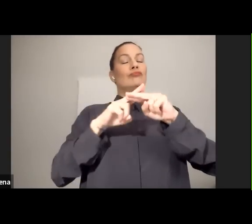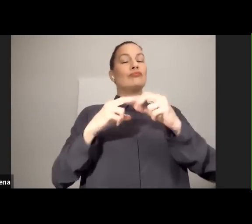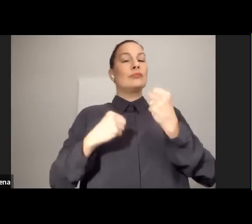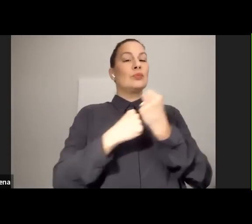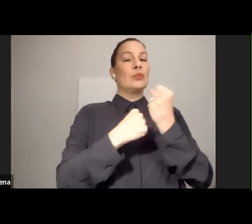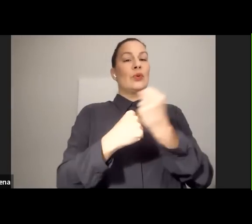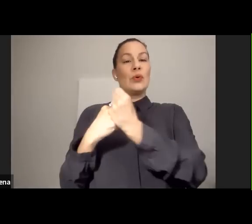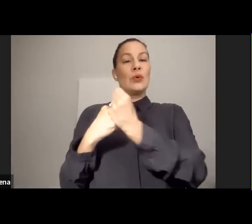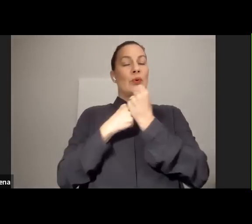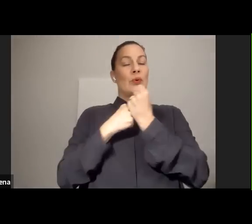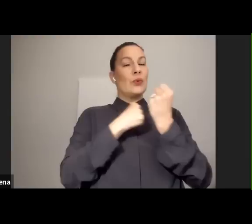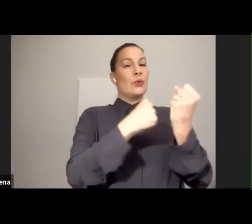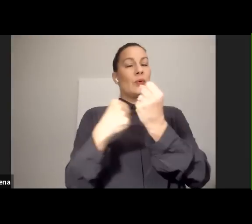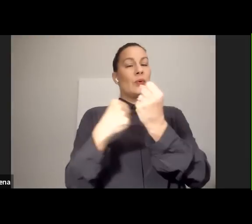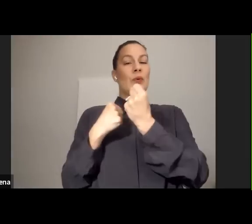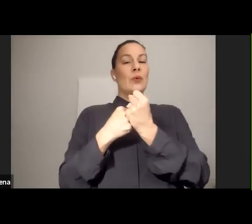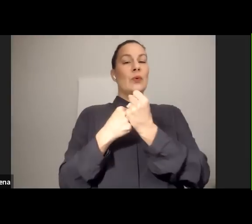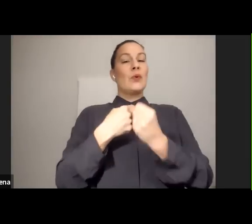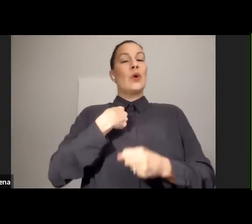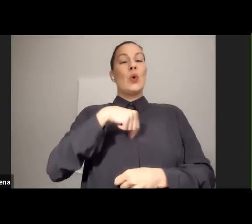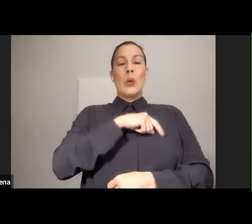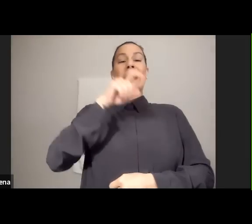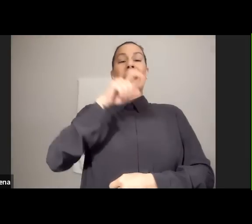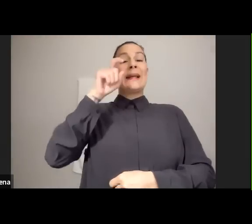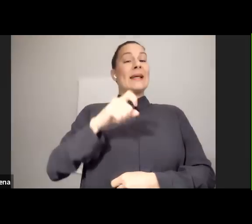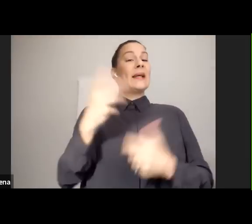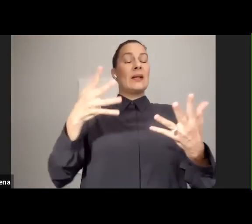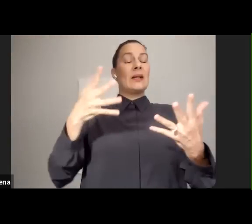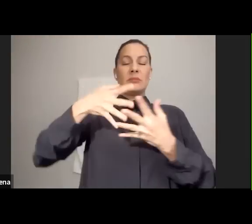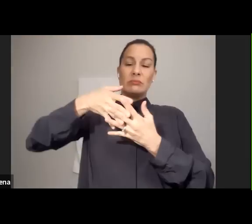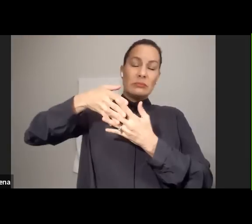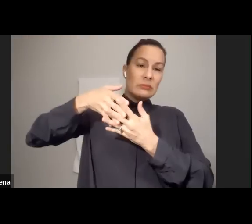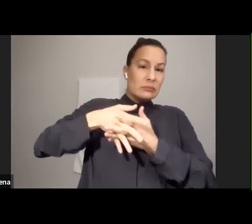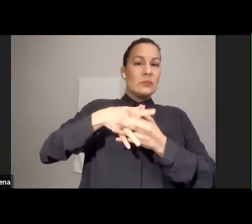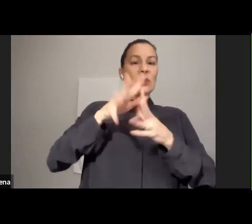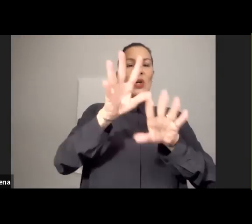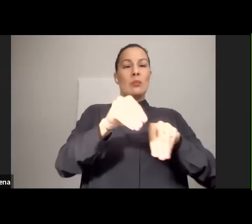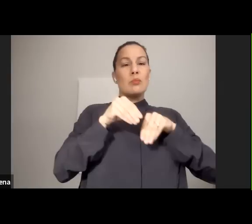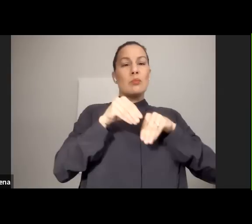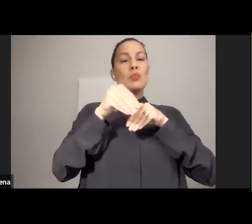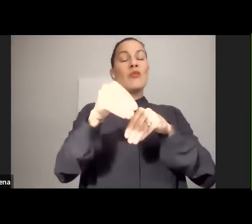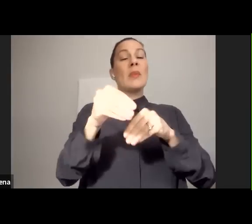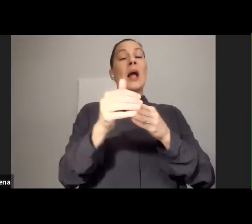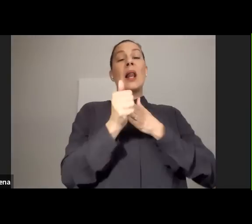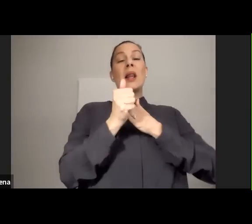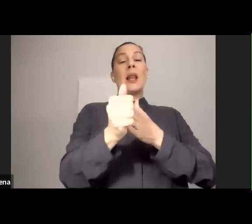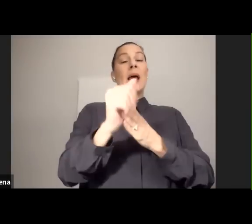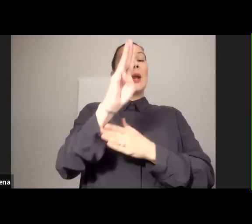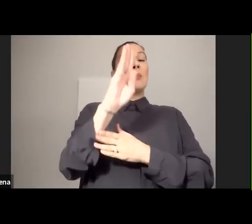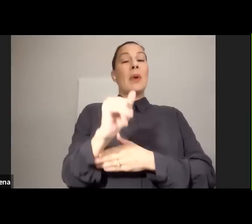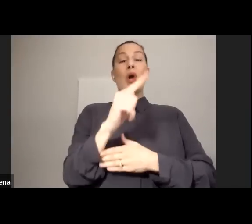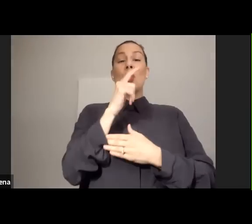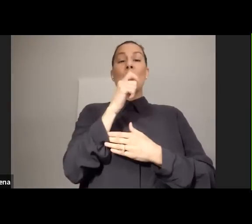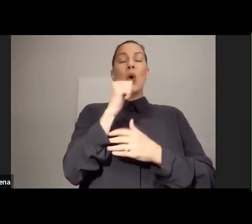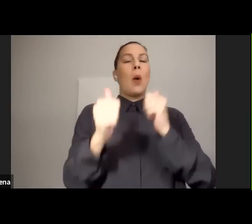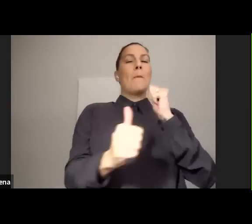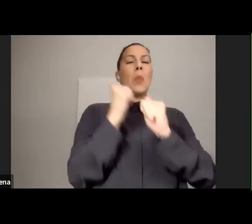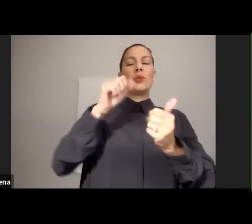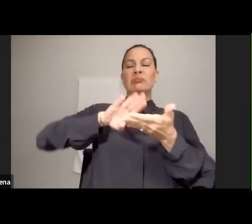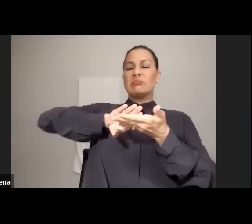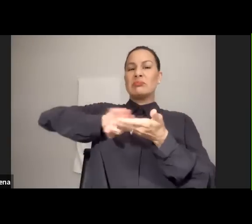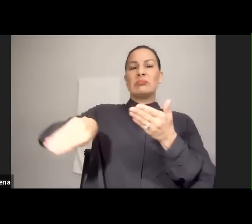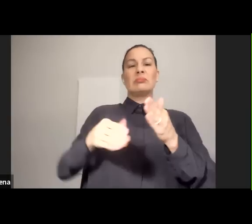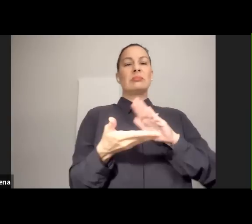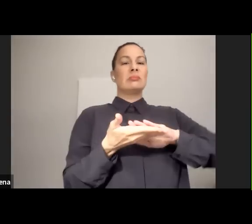move forward, we need a grassroots movement led by the most marginalized for collective political demands